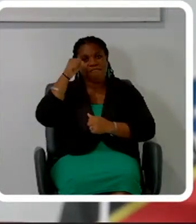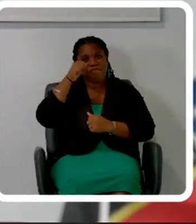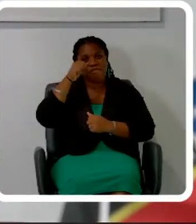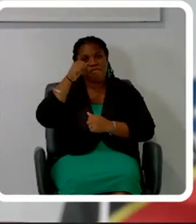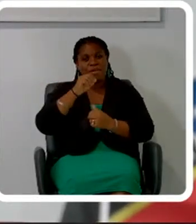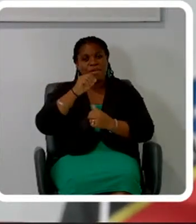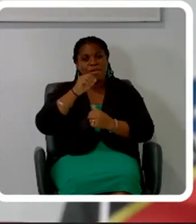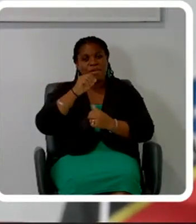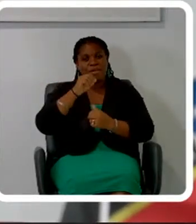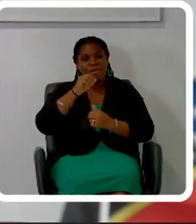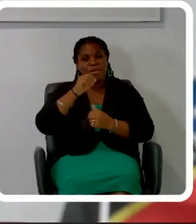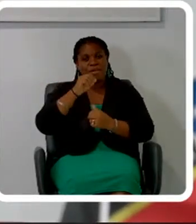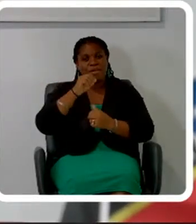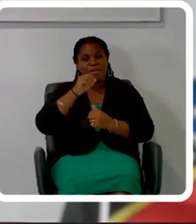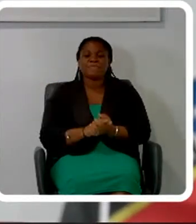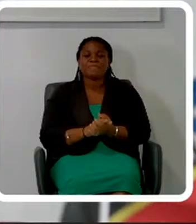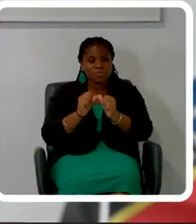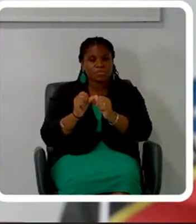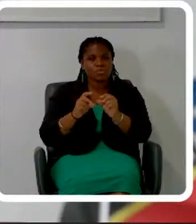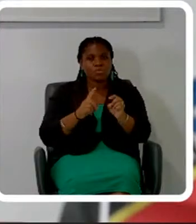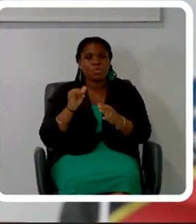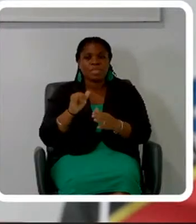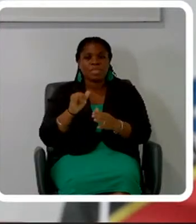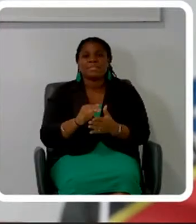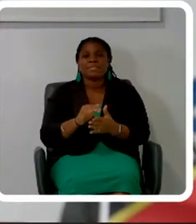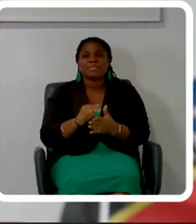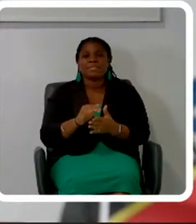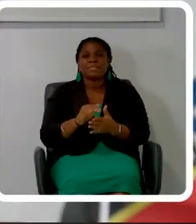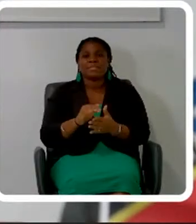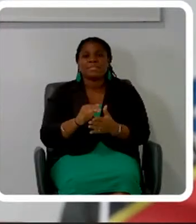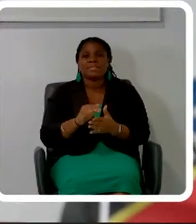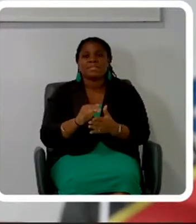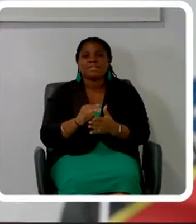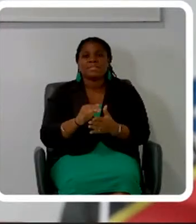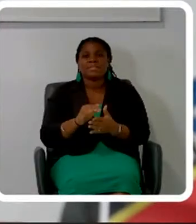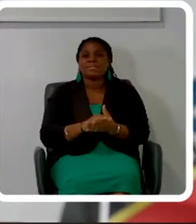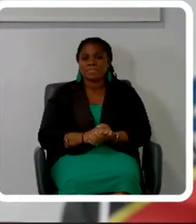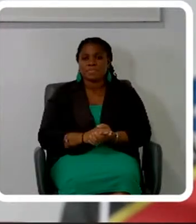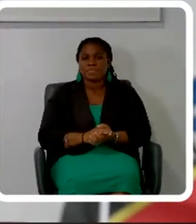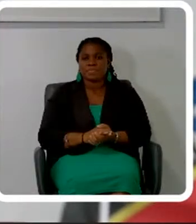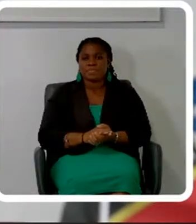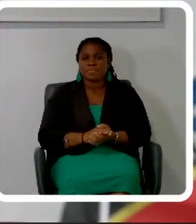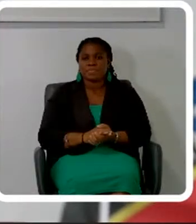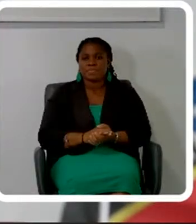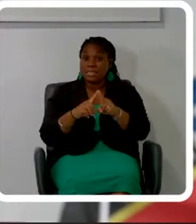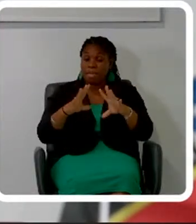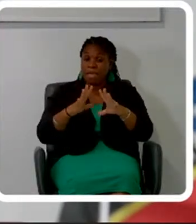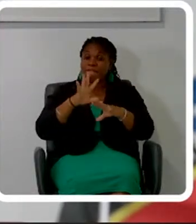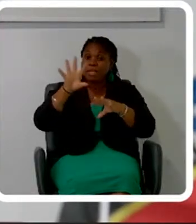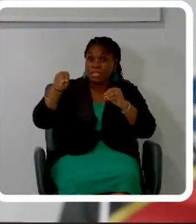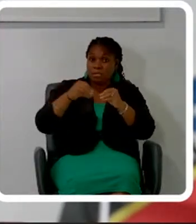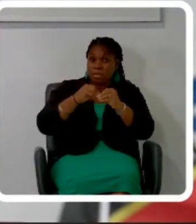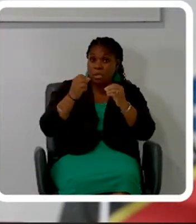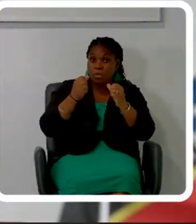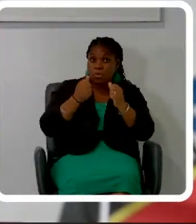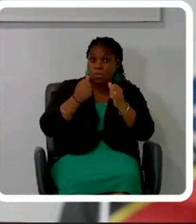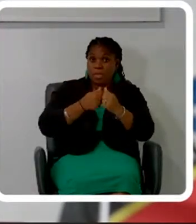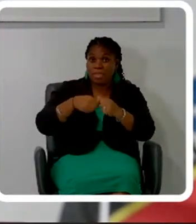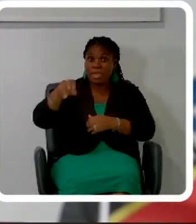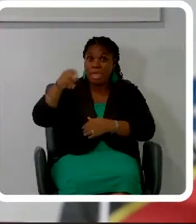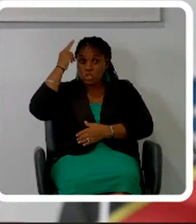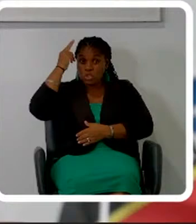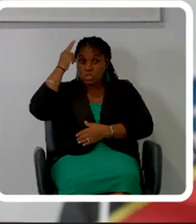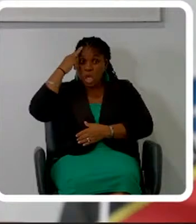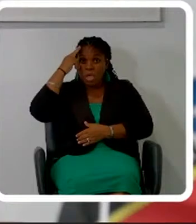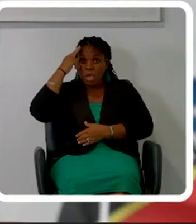be pursuing visa-free access with Ghana. I also met with the Saudi foreign minister.